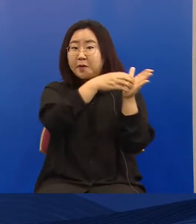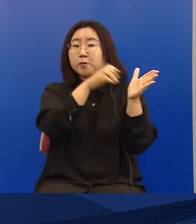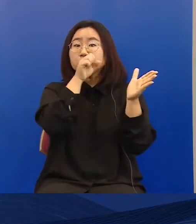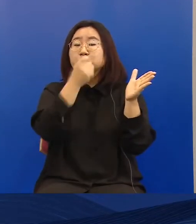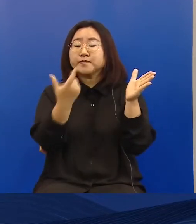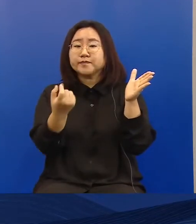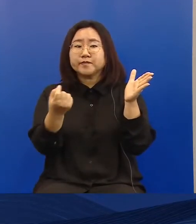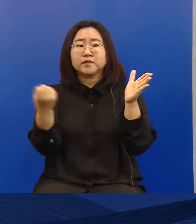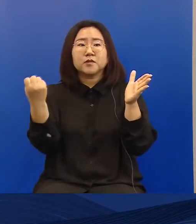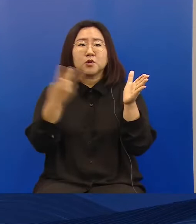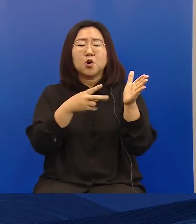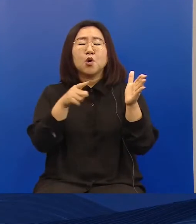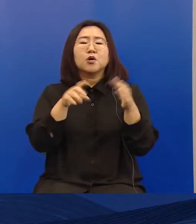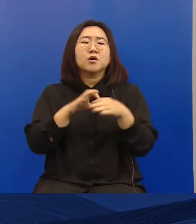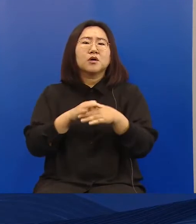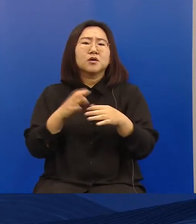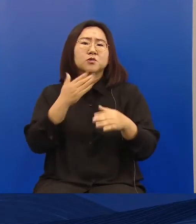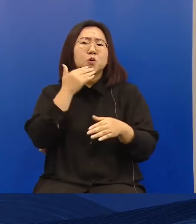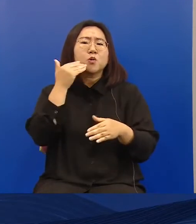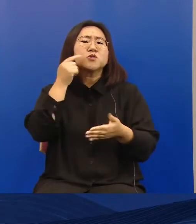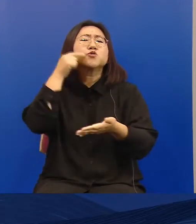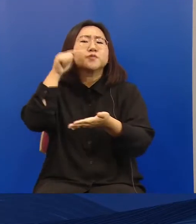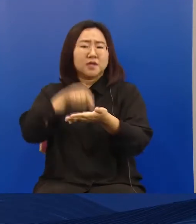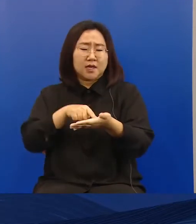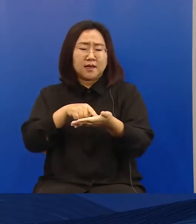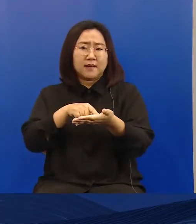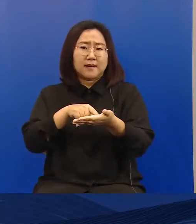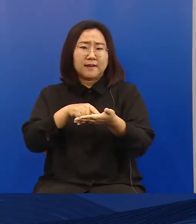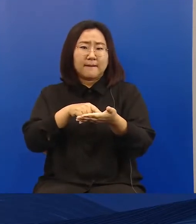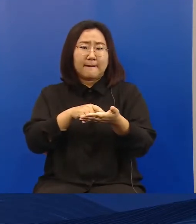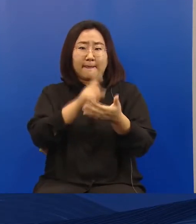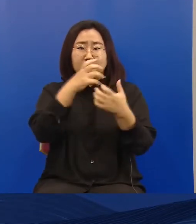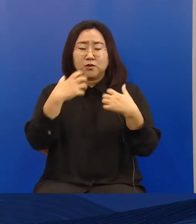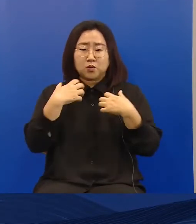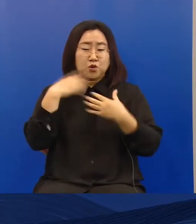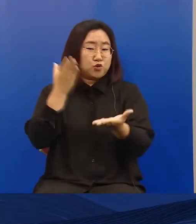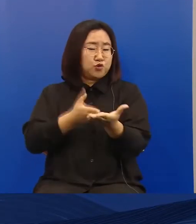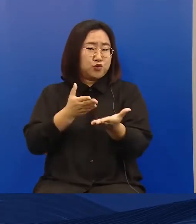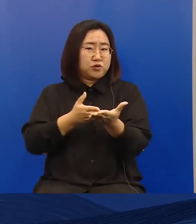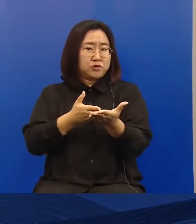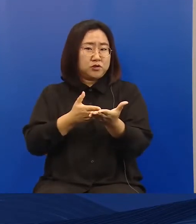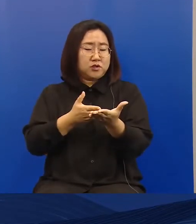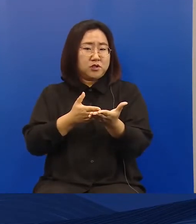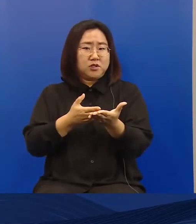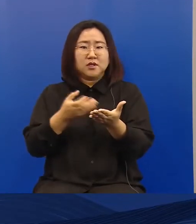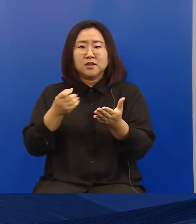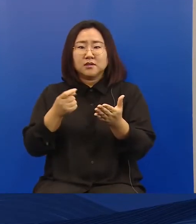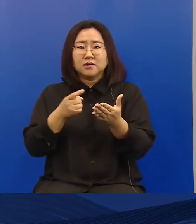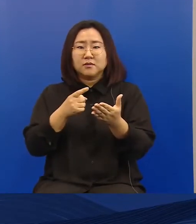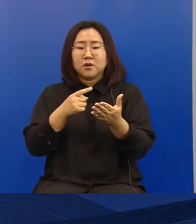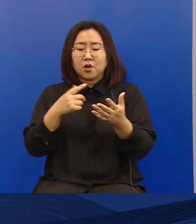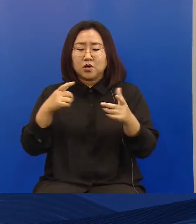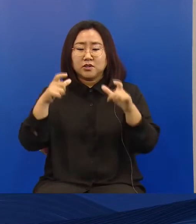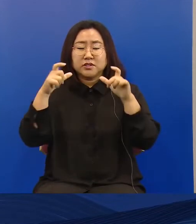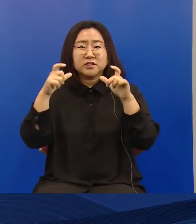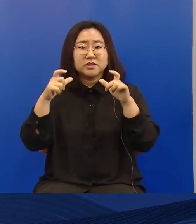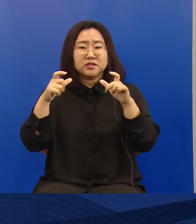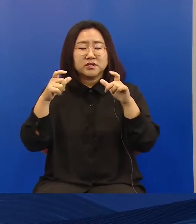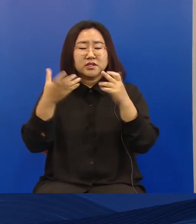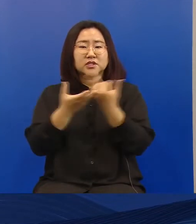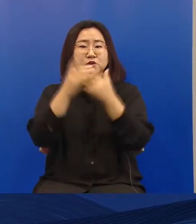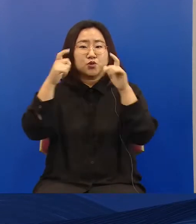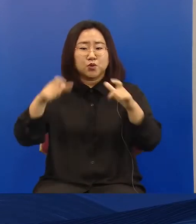language interpretation, and I believe they can change that. And that can help the elderly in the